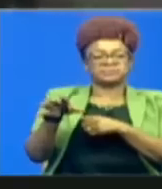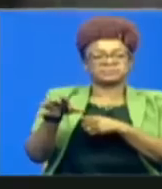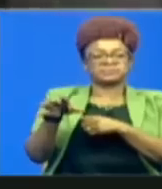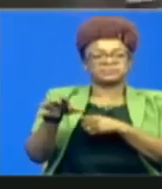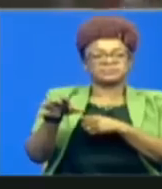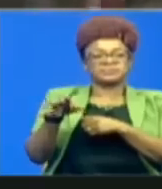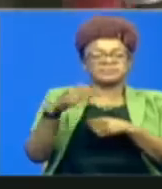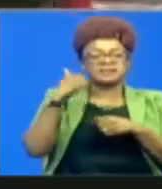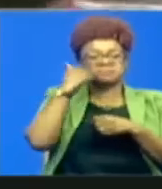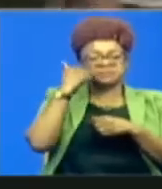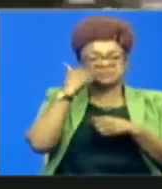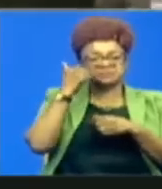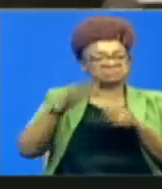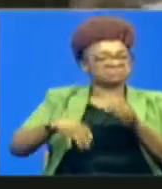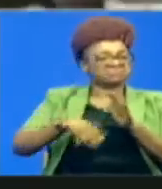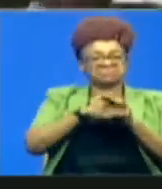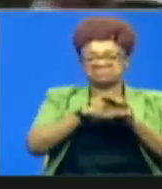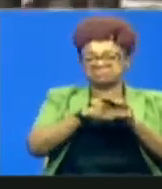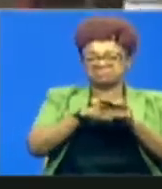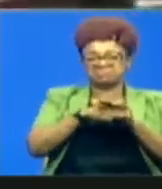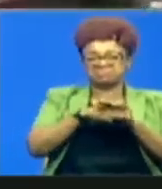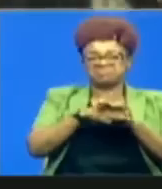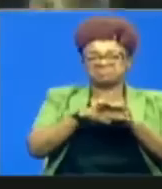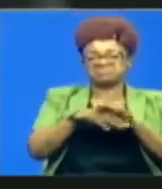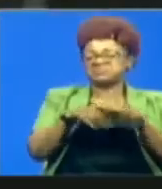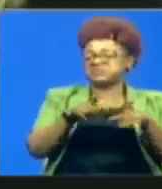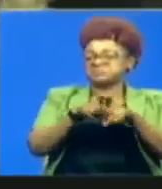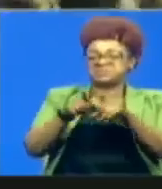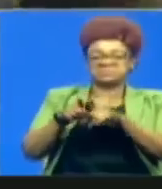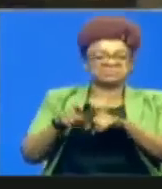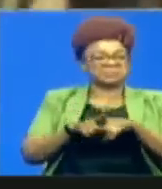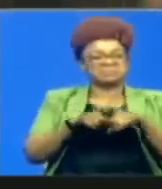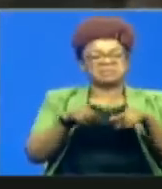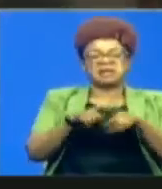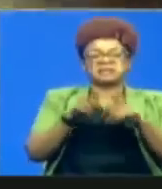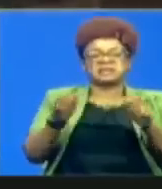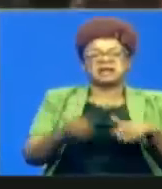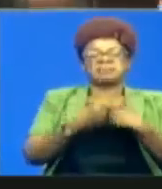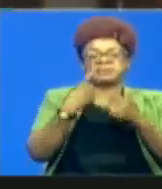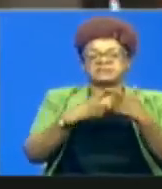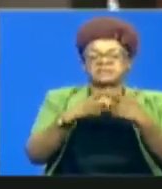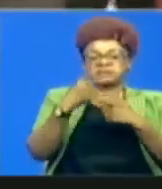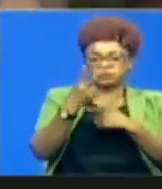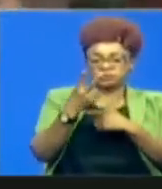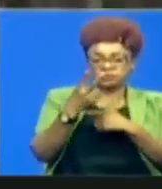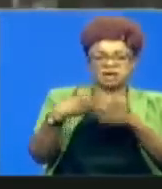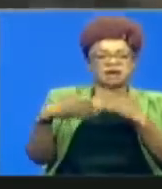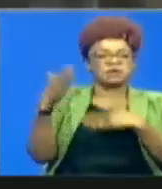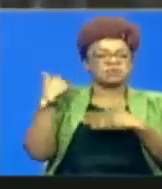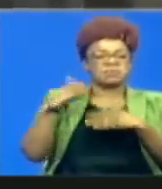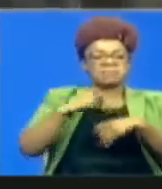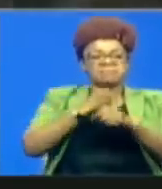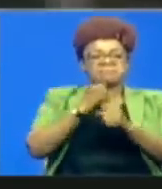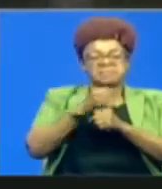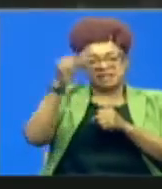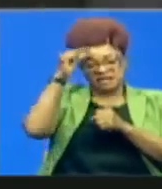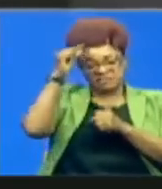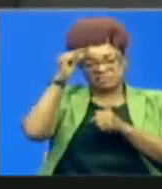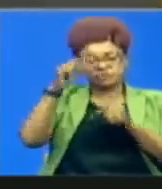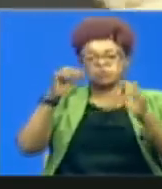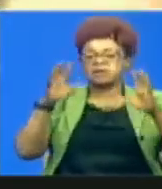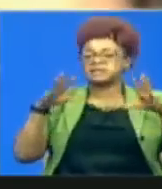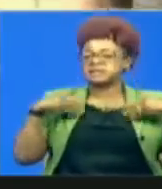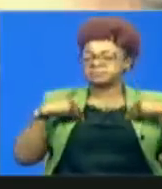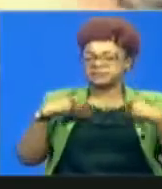Patients were turned away in a familiar fashion, as it happened 2 years ago, prompting the government to agree to a return-to-work